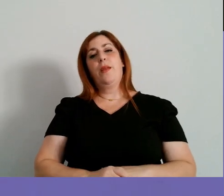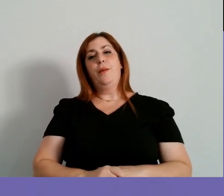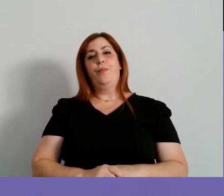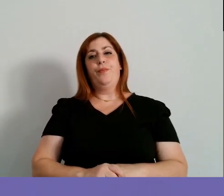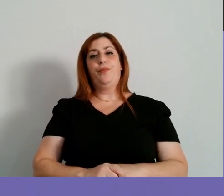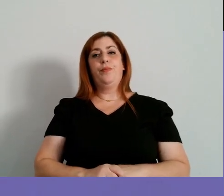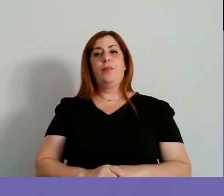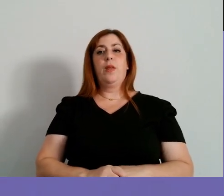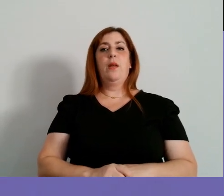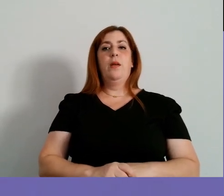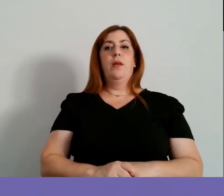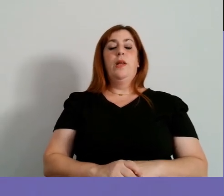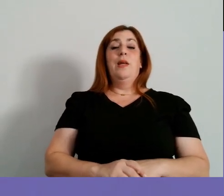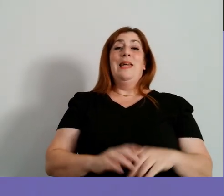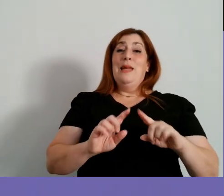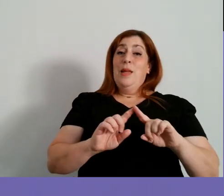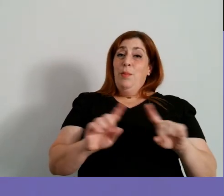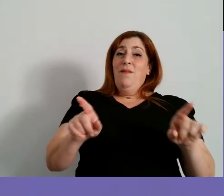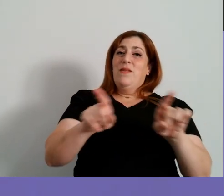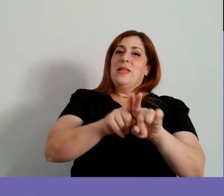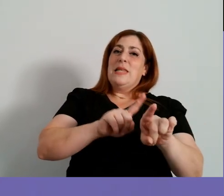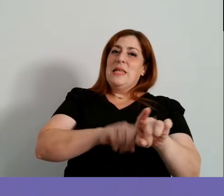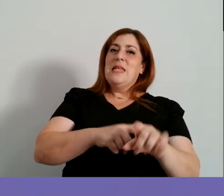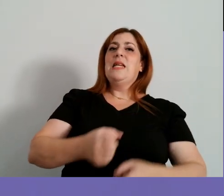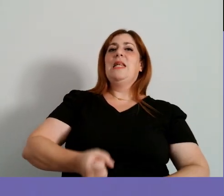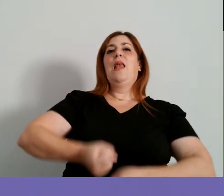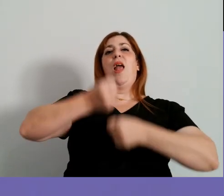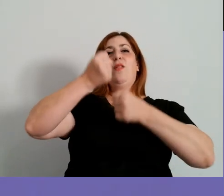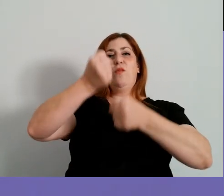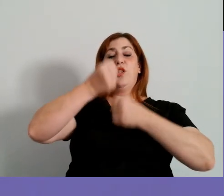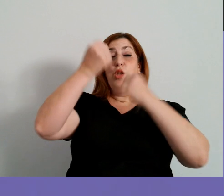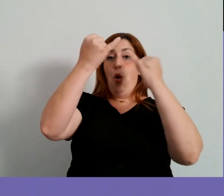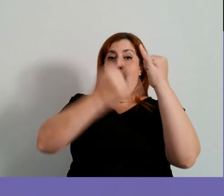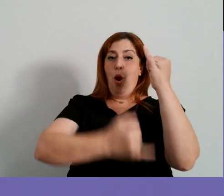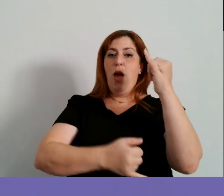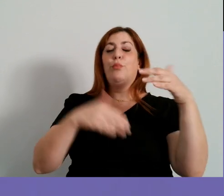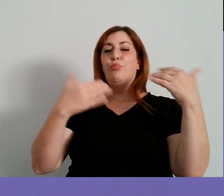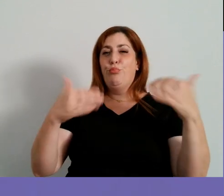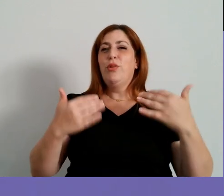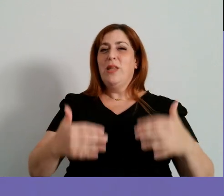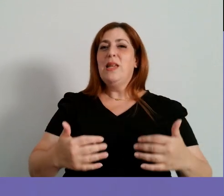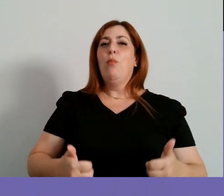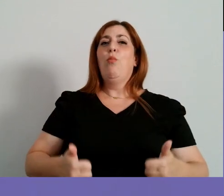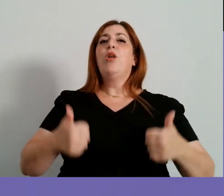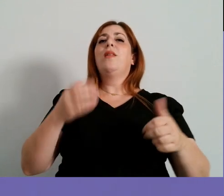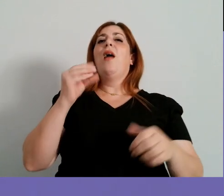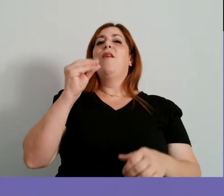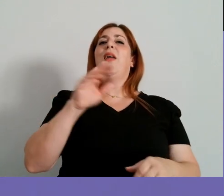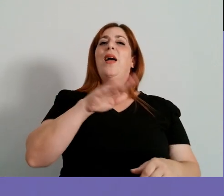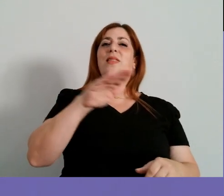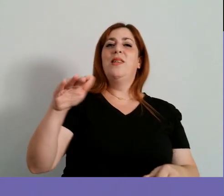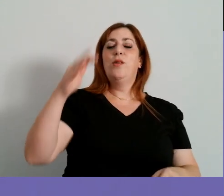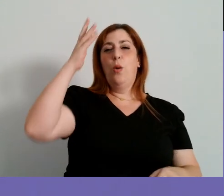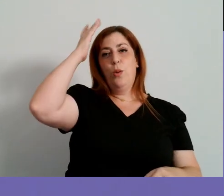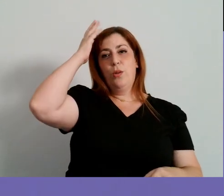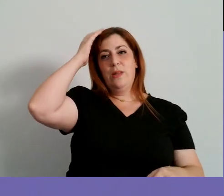well, online advocacy can be incredibly useful for autistic people, where outside might be a less